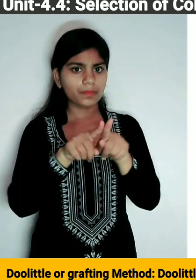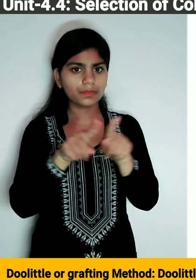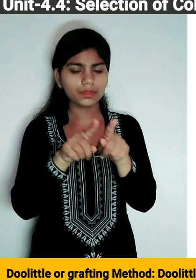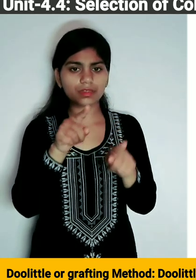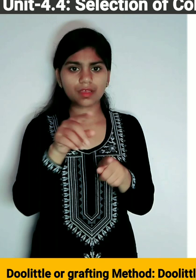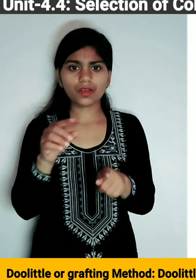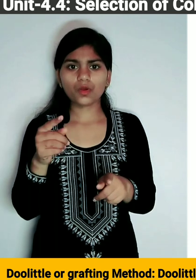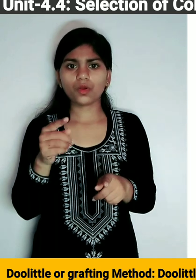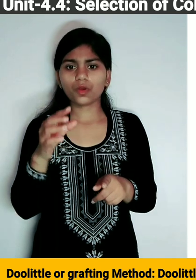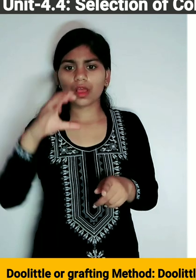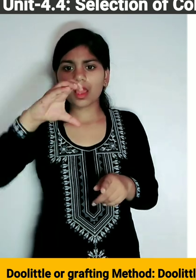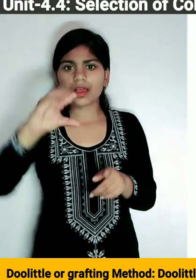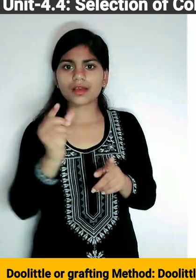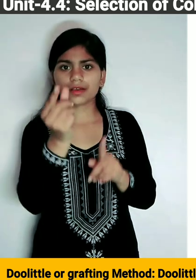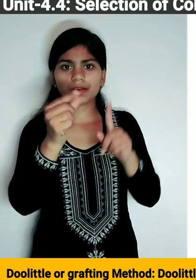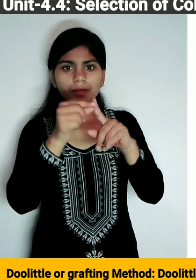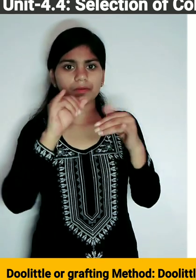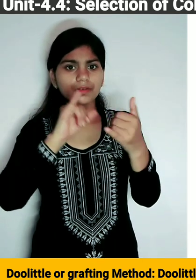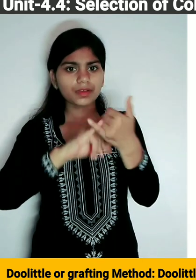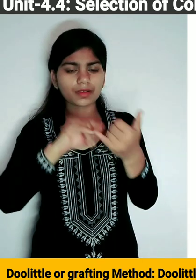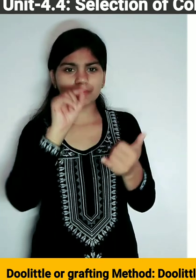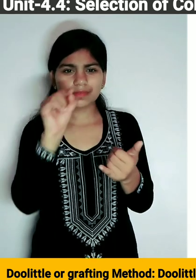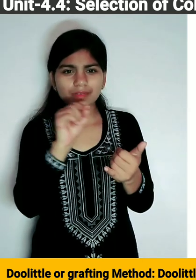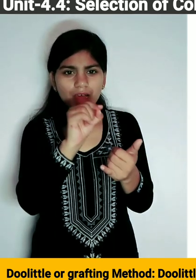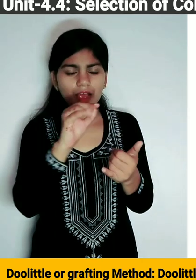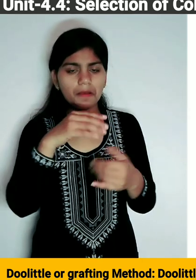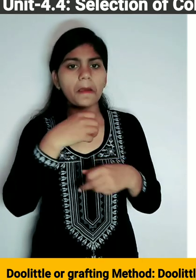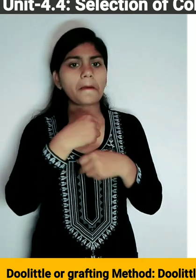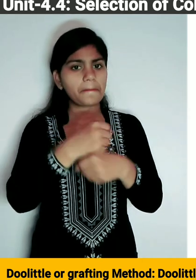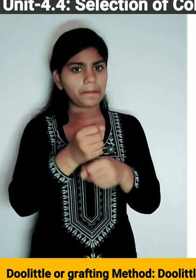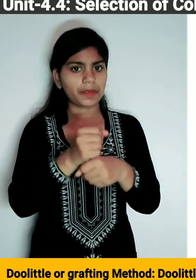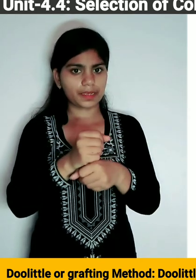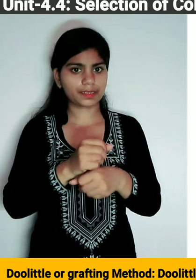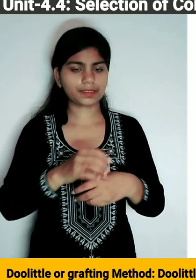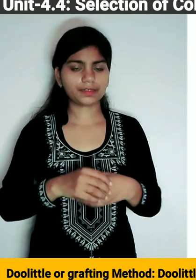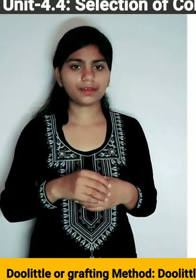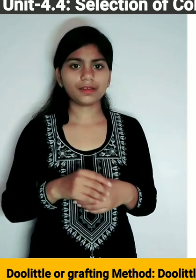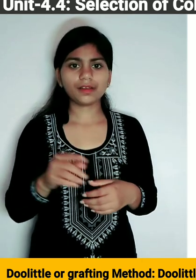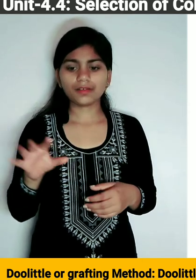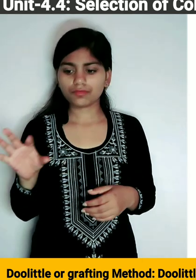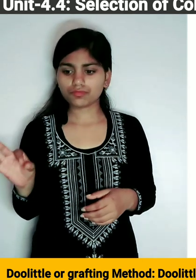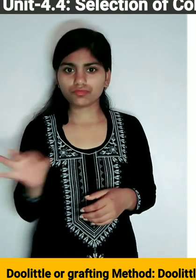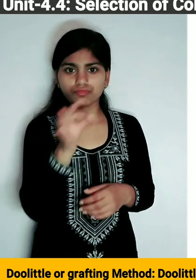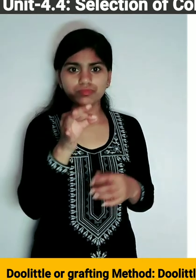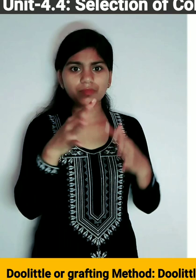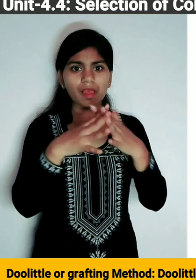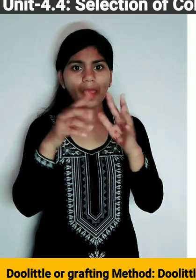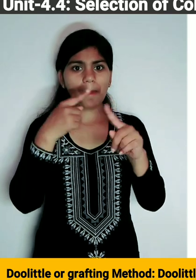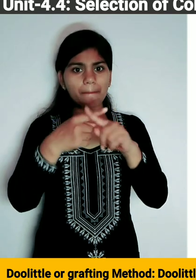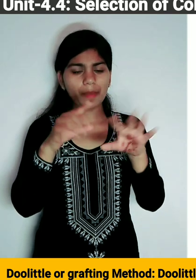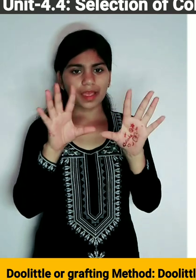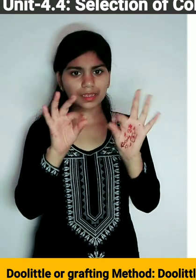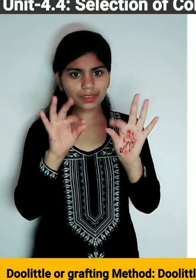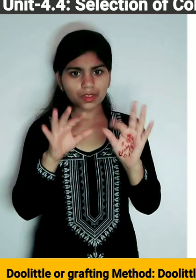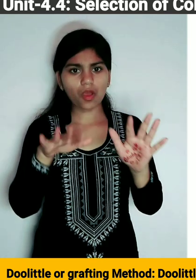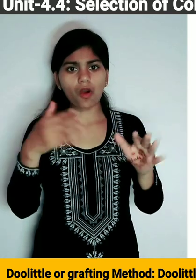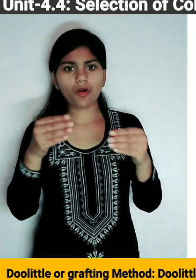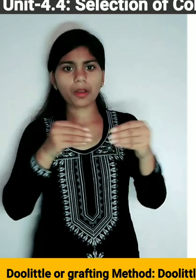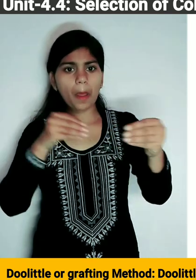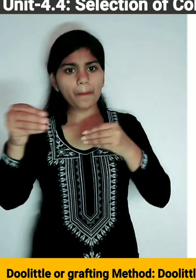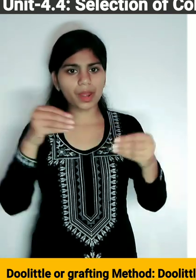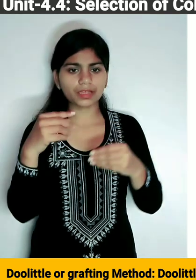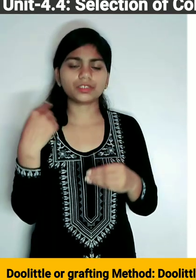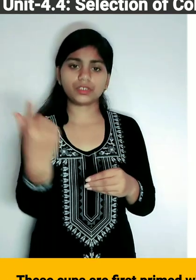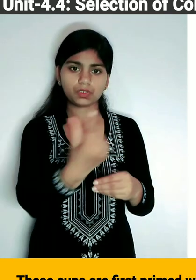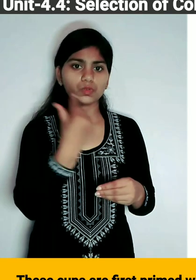queen cell cups made of bee wax or plastic are used.